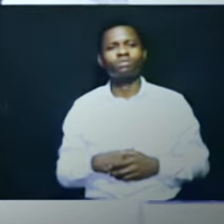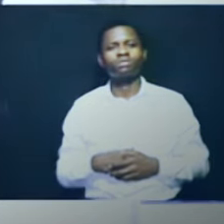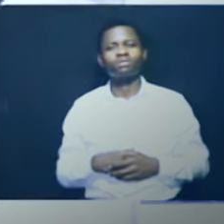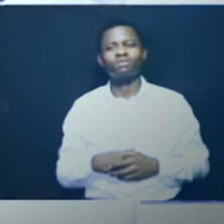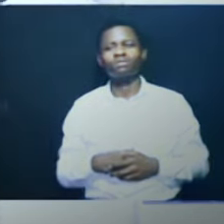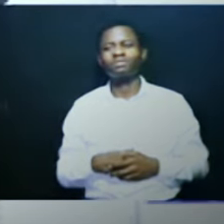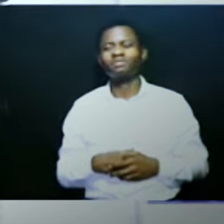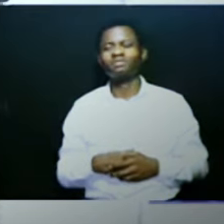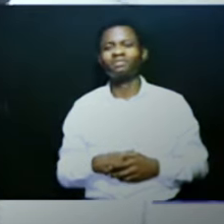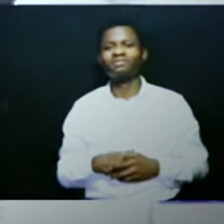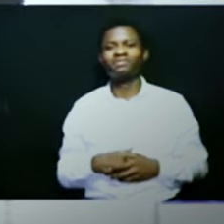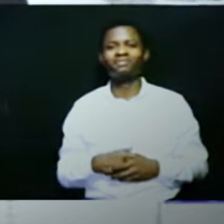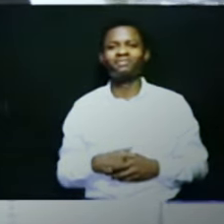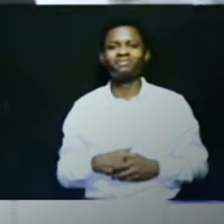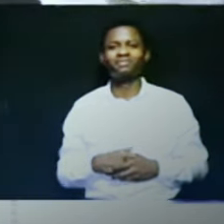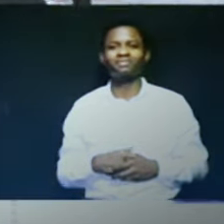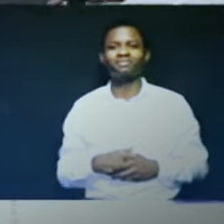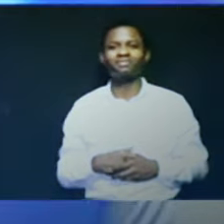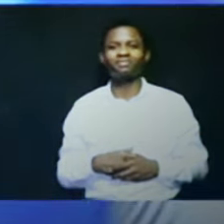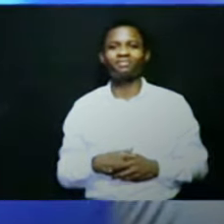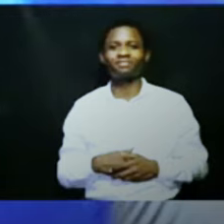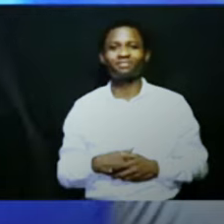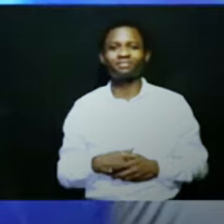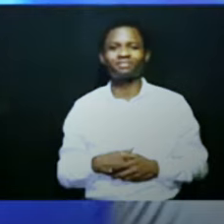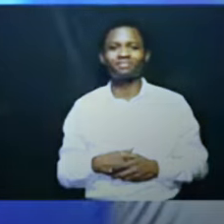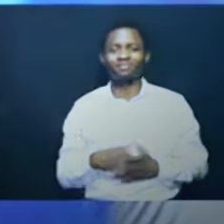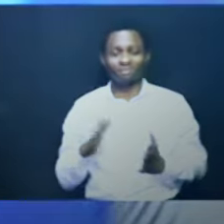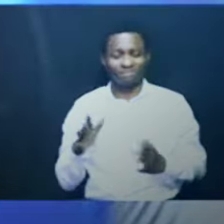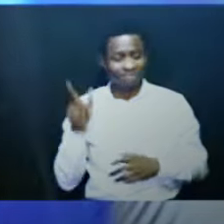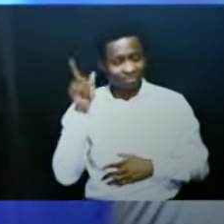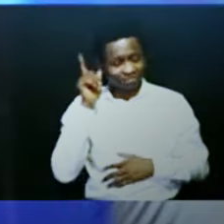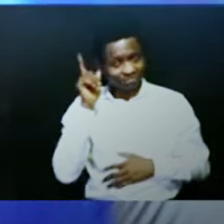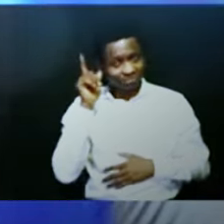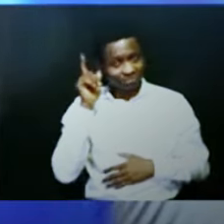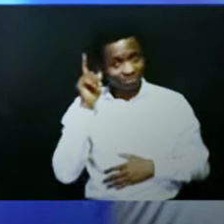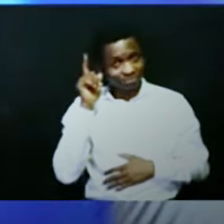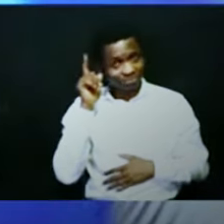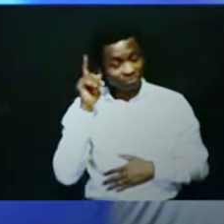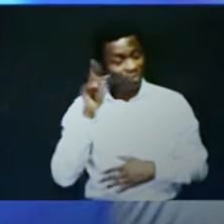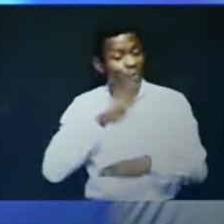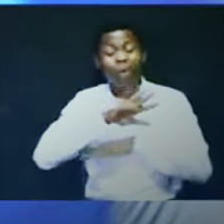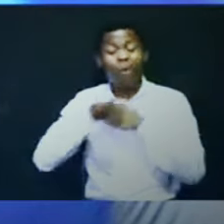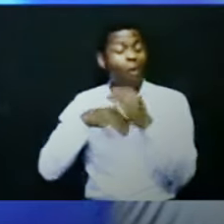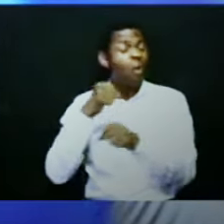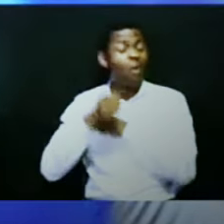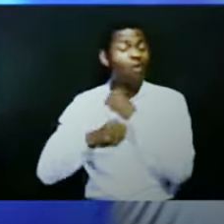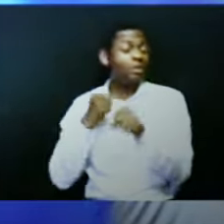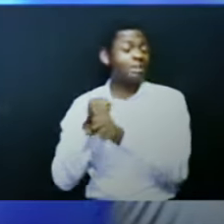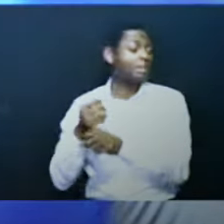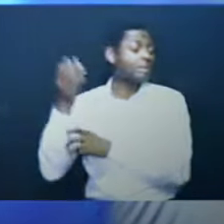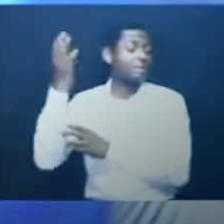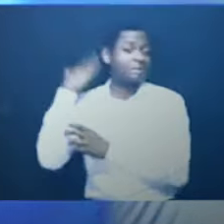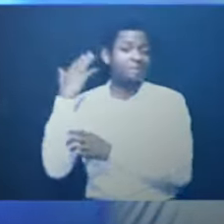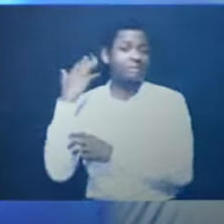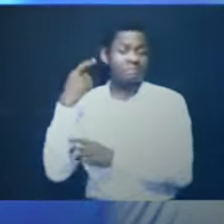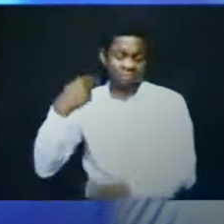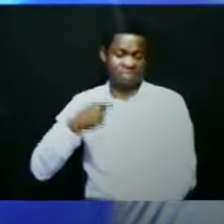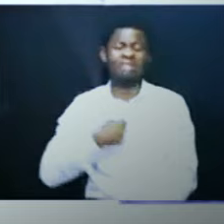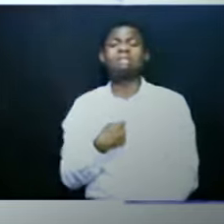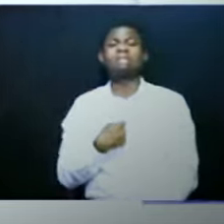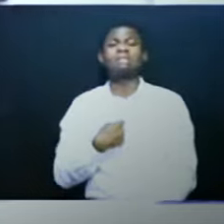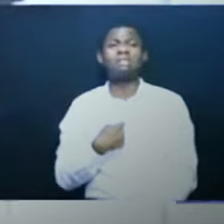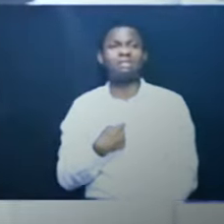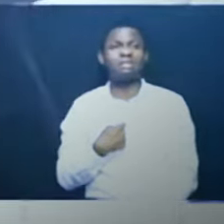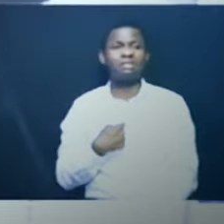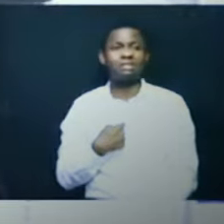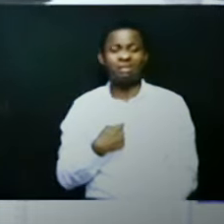name and noun for four, and Fanquaji and it da." Now, listening to him, a fetia, all these years, and Frisia do do a masum way. Aye, me.